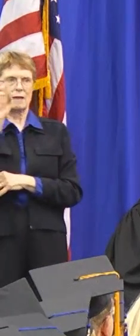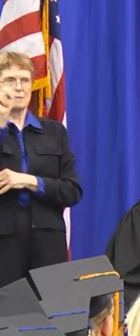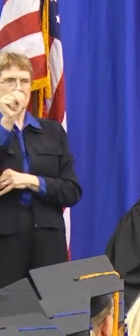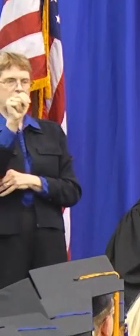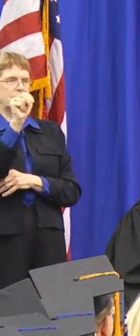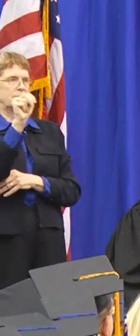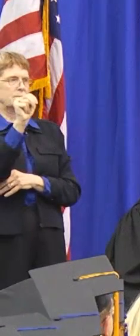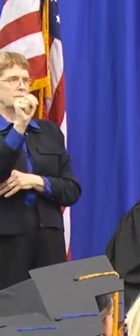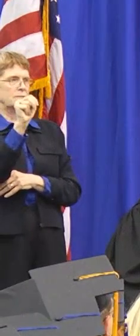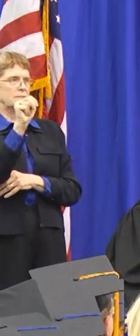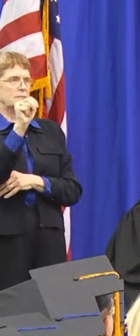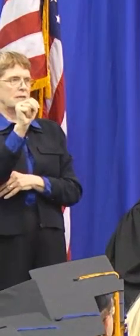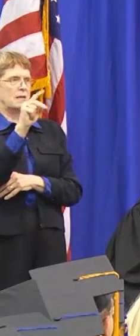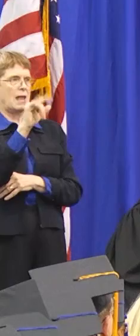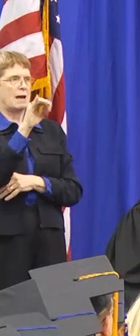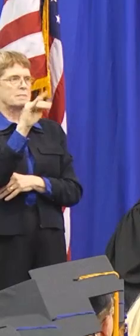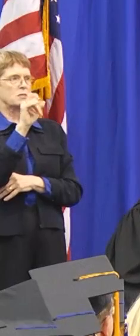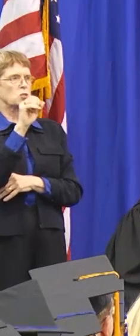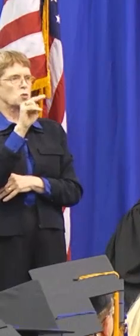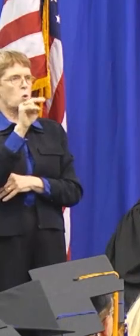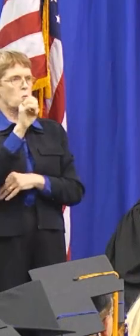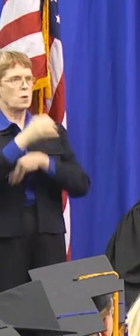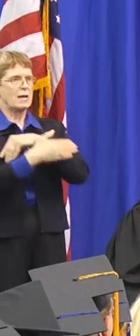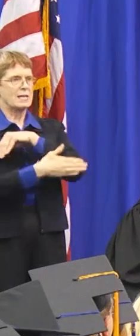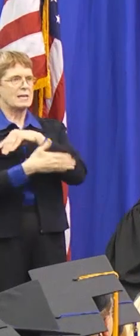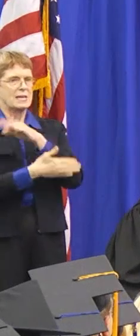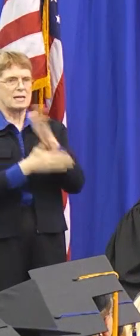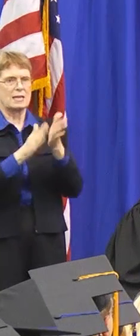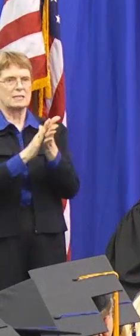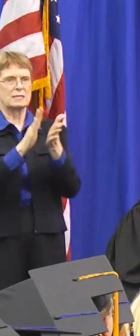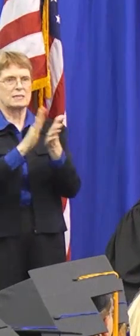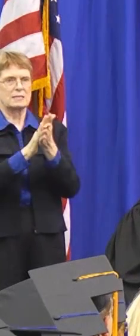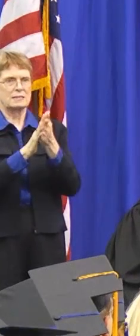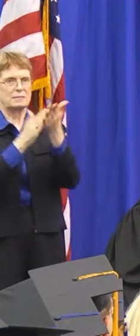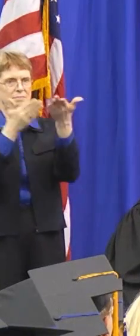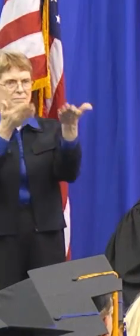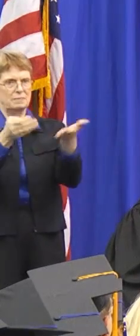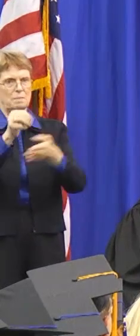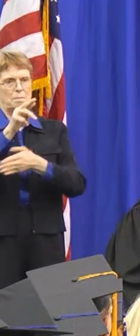Limestone County Schools Representative Zebra Green.